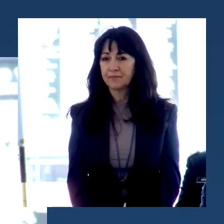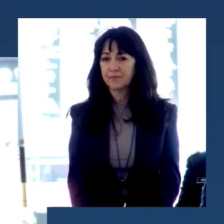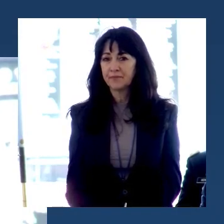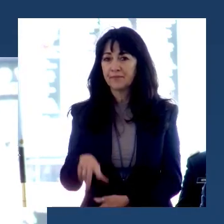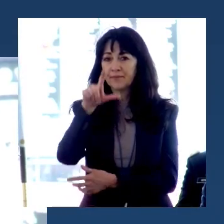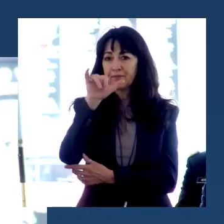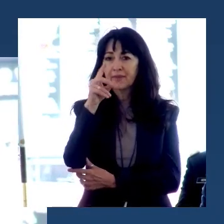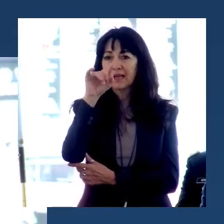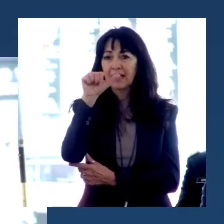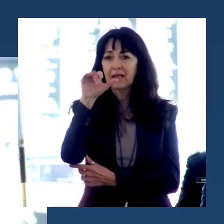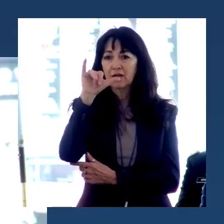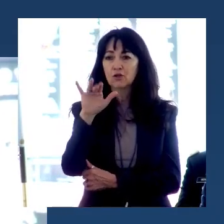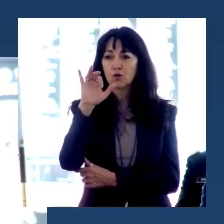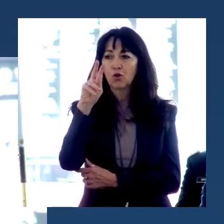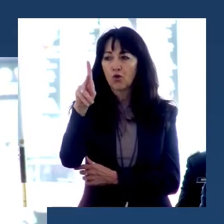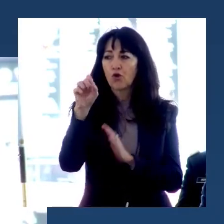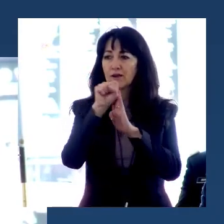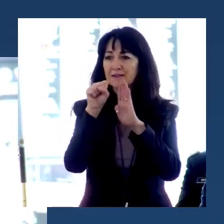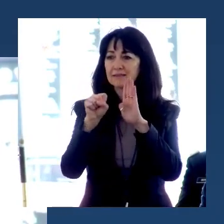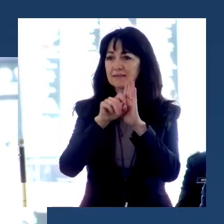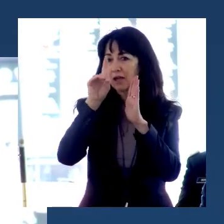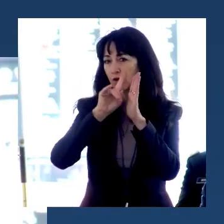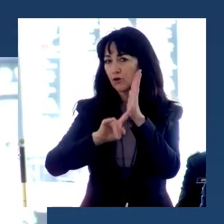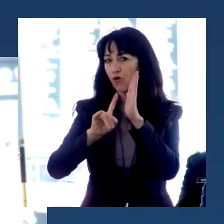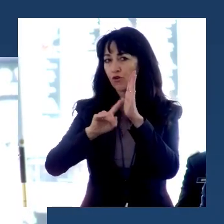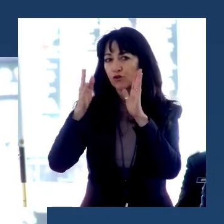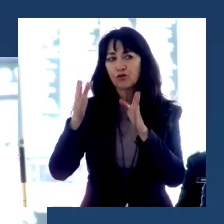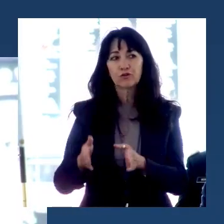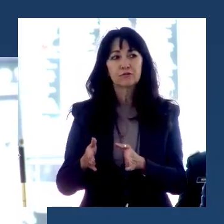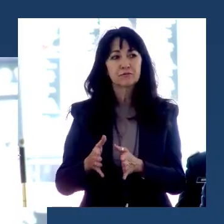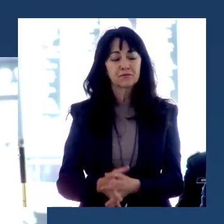Lydia York, State Auditor,